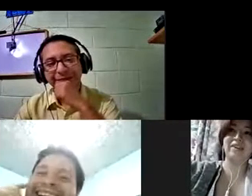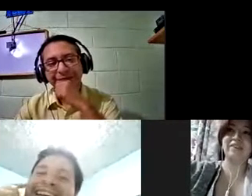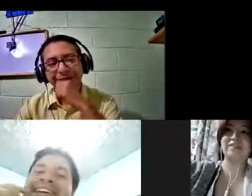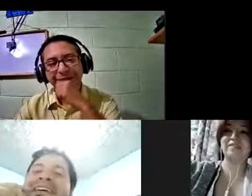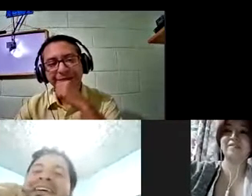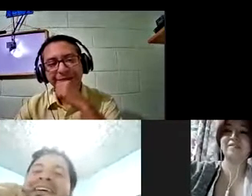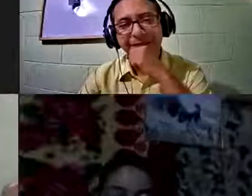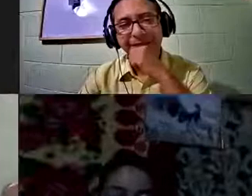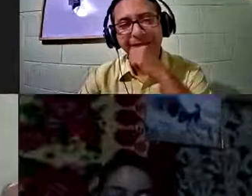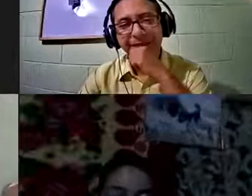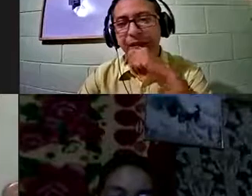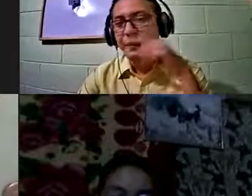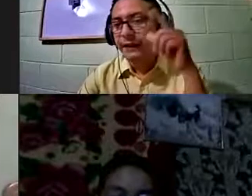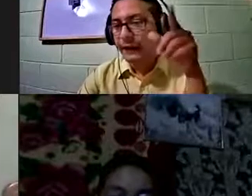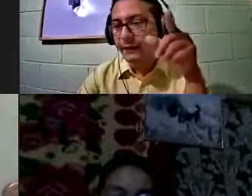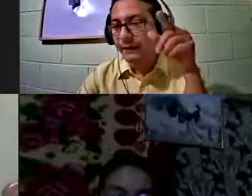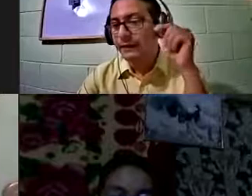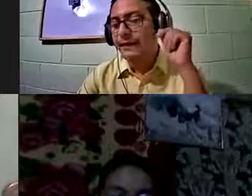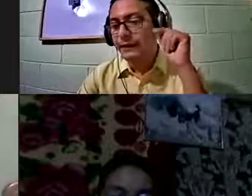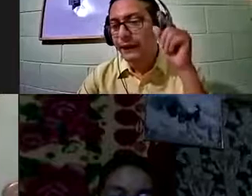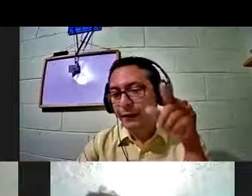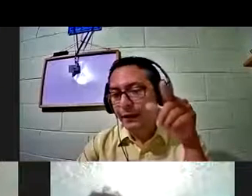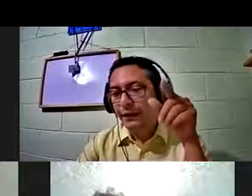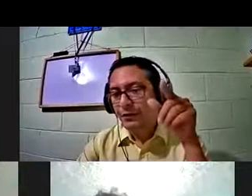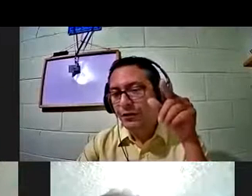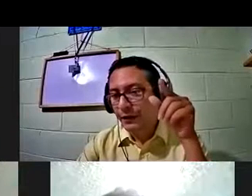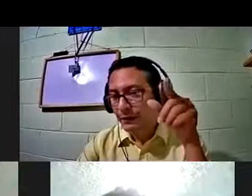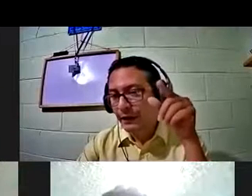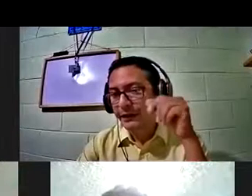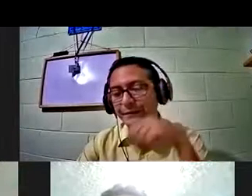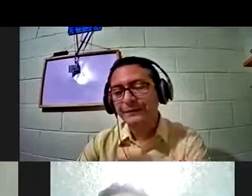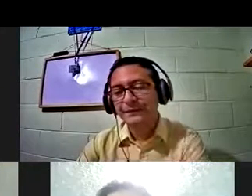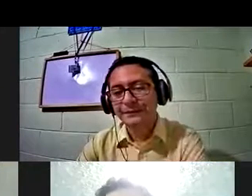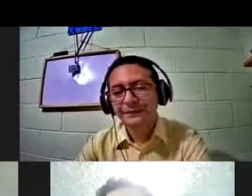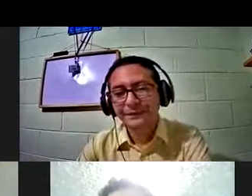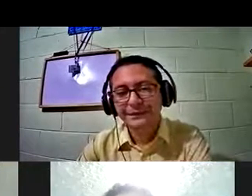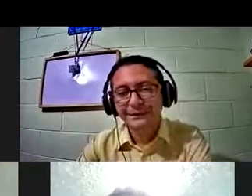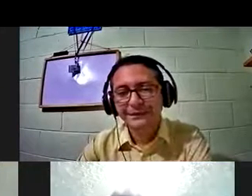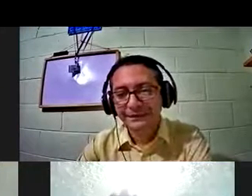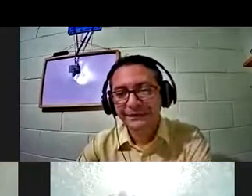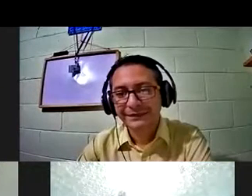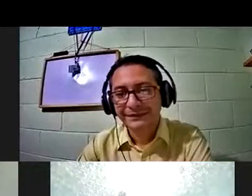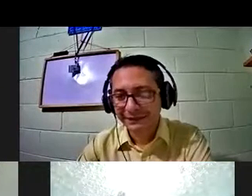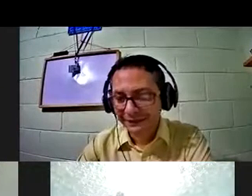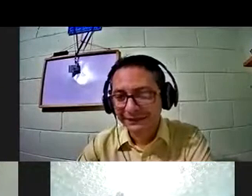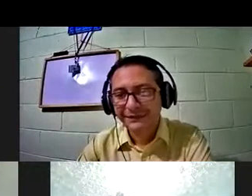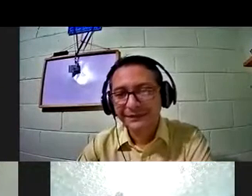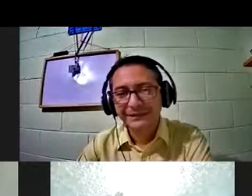Thank you. Good night. Bye. Bye. Bye. Good night. Bye. Good night. Get better, Alonso. Get better. Okay, thank you.